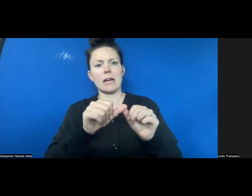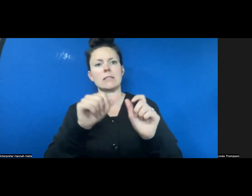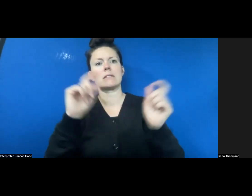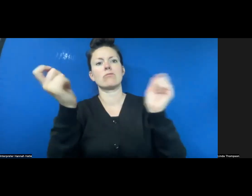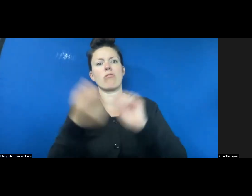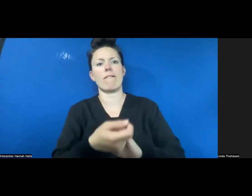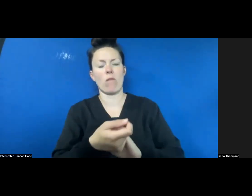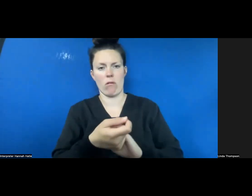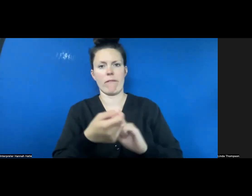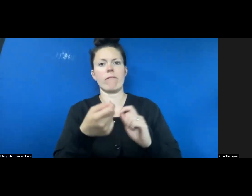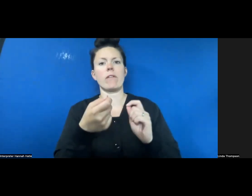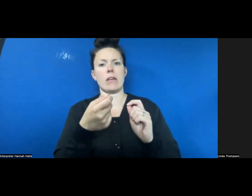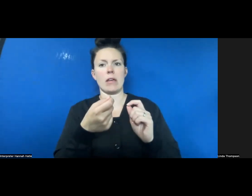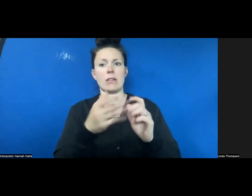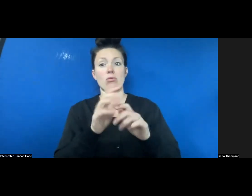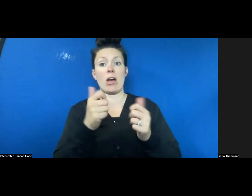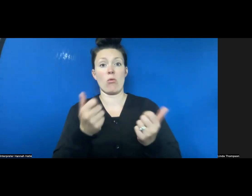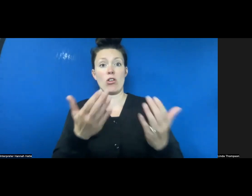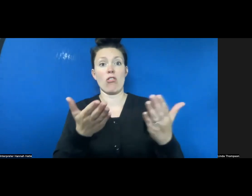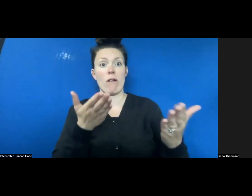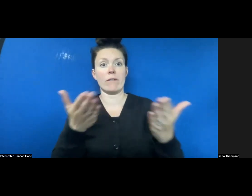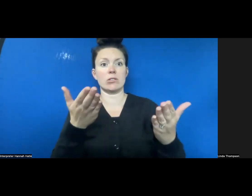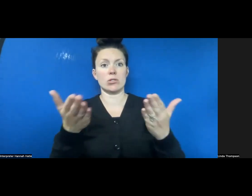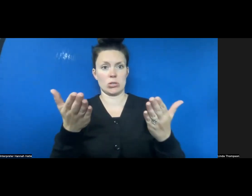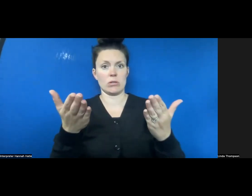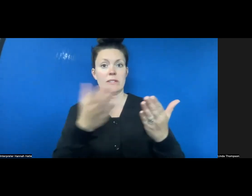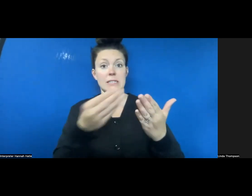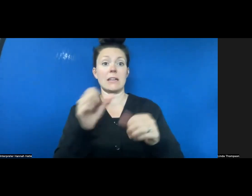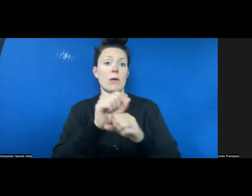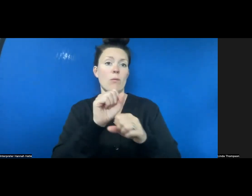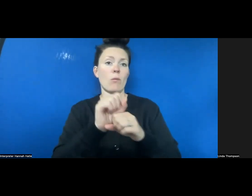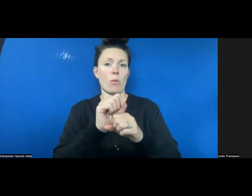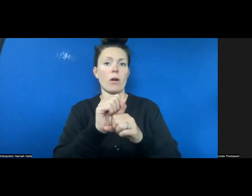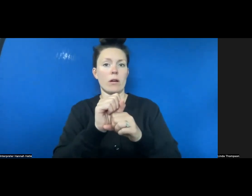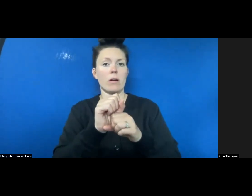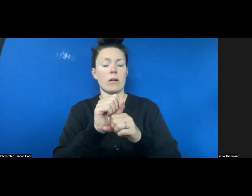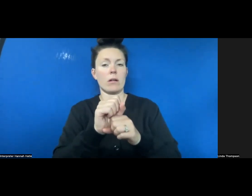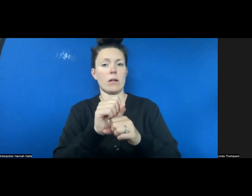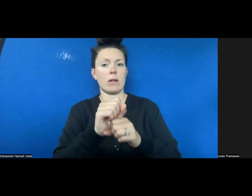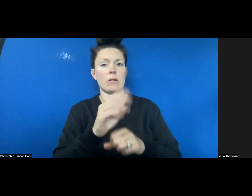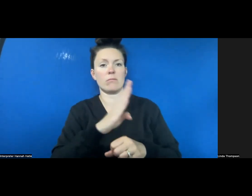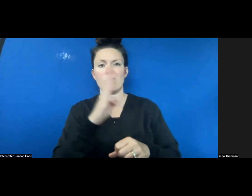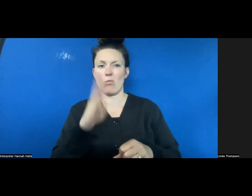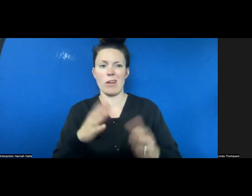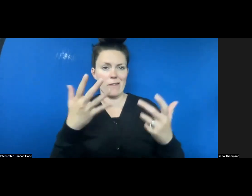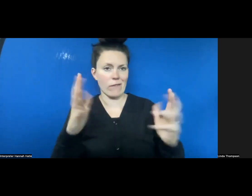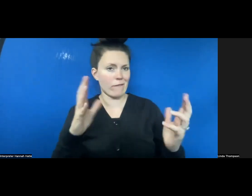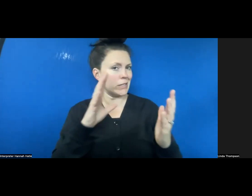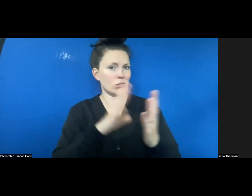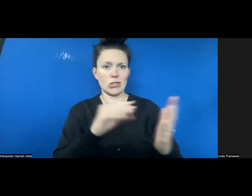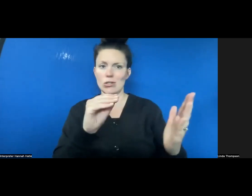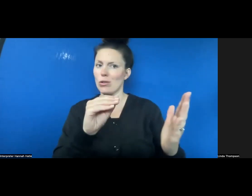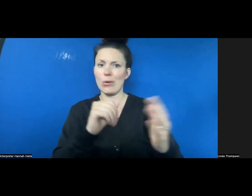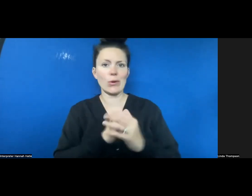indigenizing the way that we offer our services or do our work, right? Our advocacy can